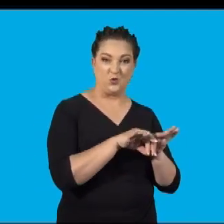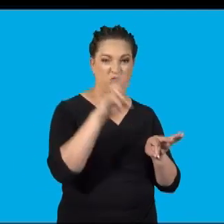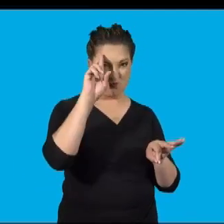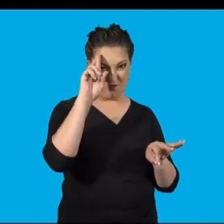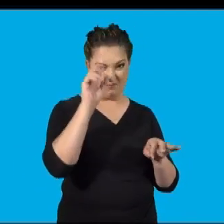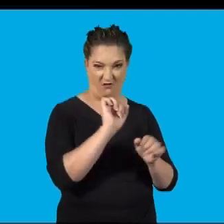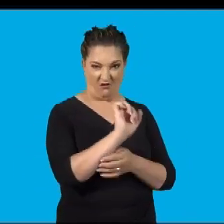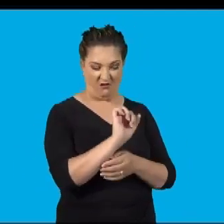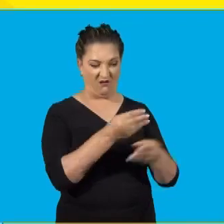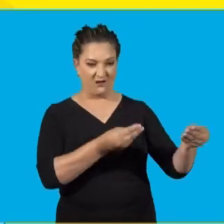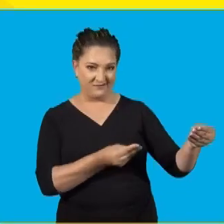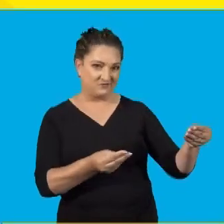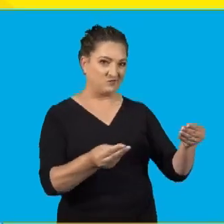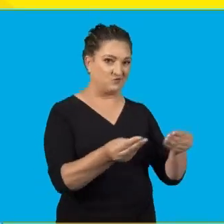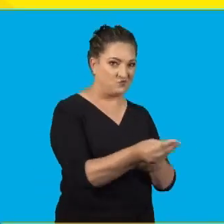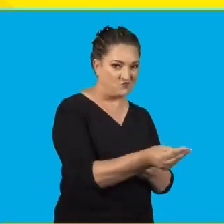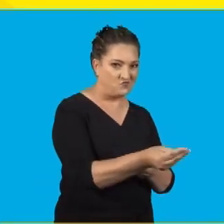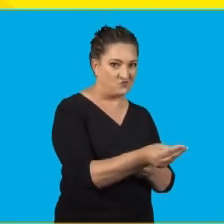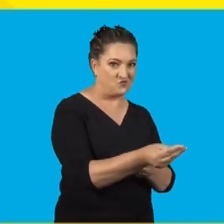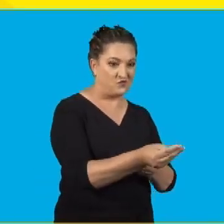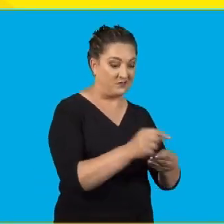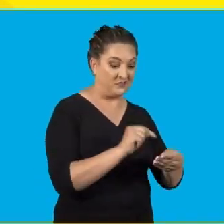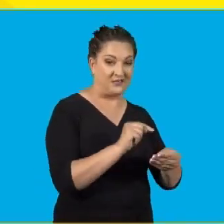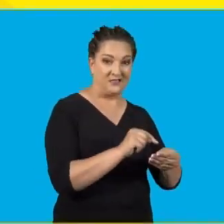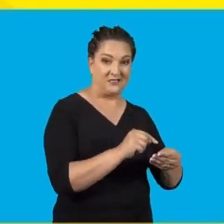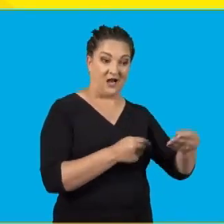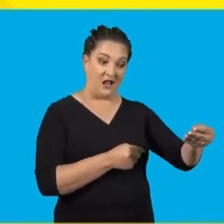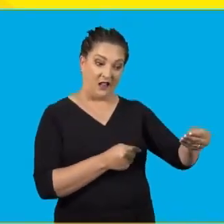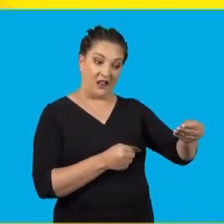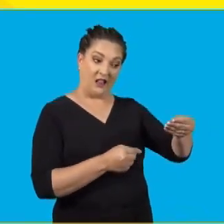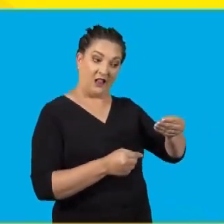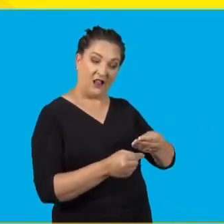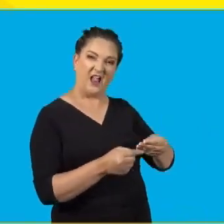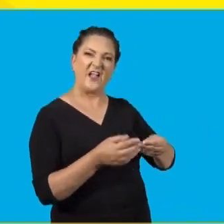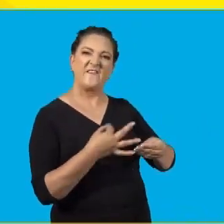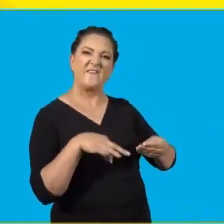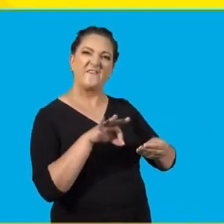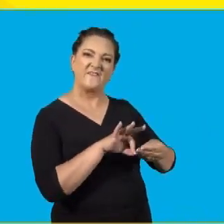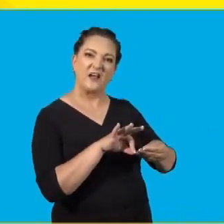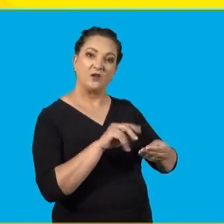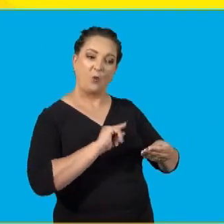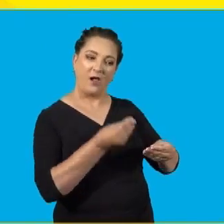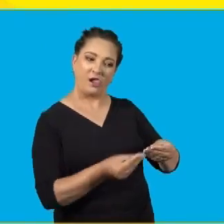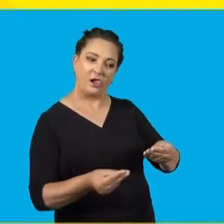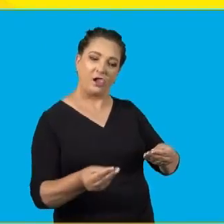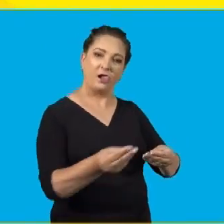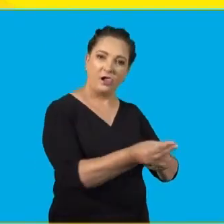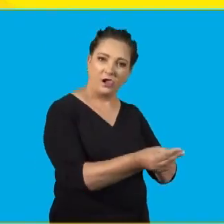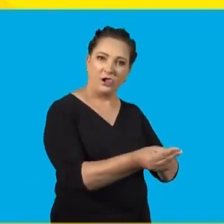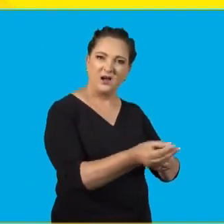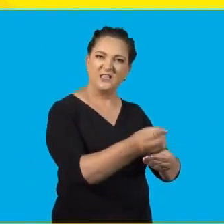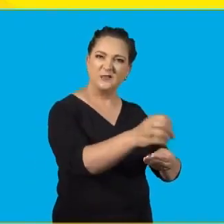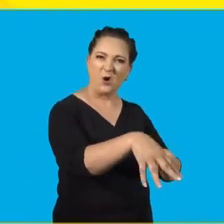was a trade-in. But what was the value that we had attached to the vehicle when we sold it, when